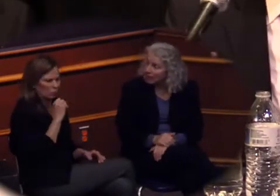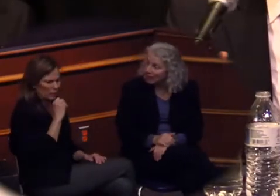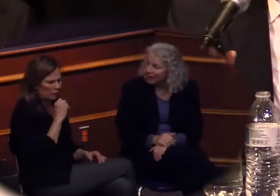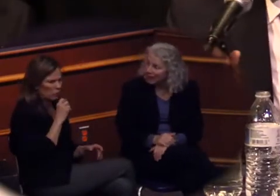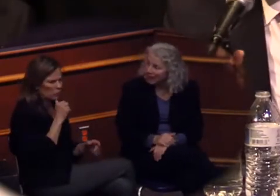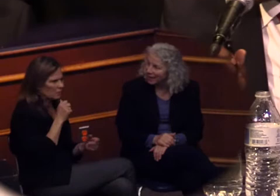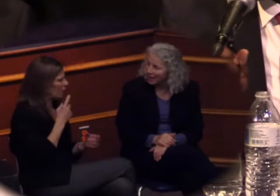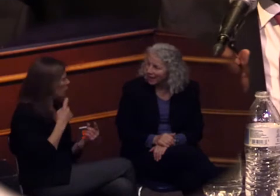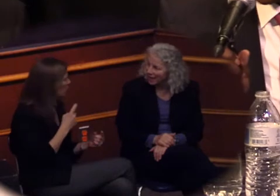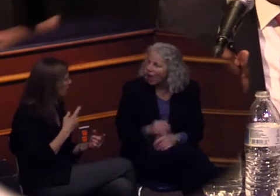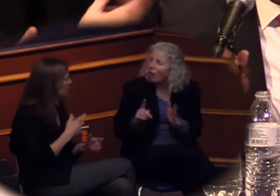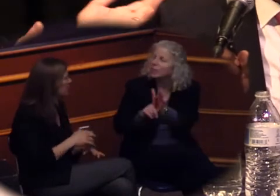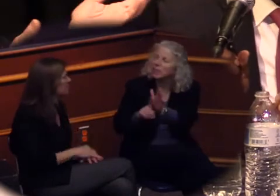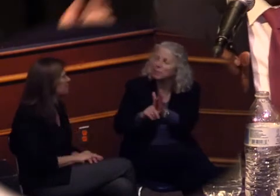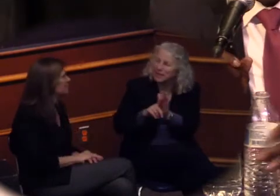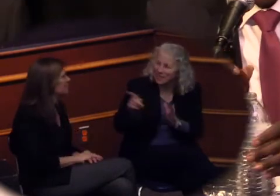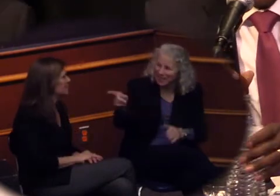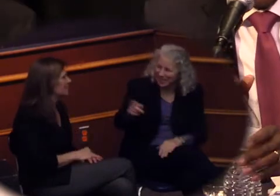Thank you, Bob.